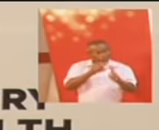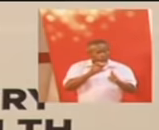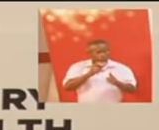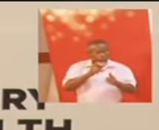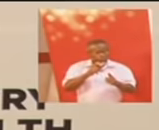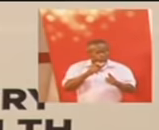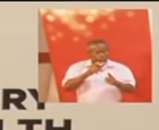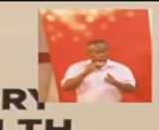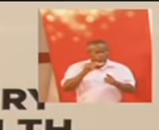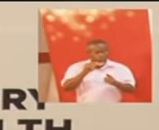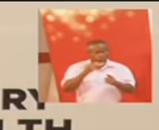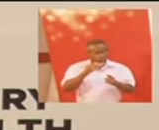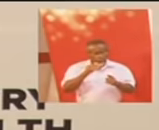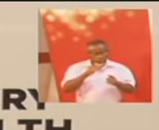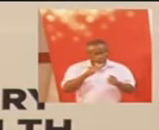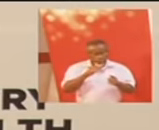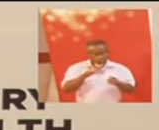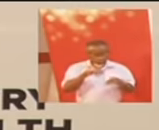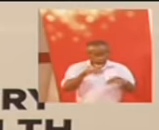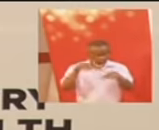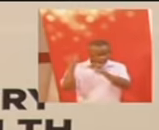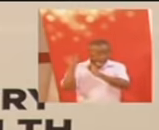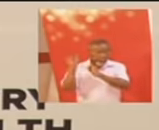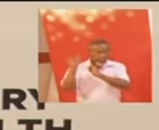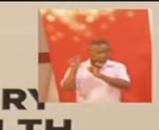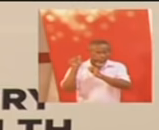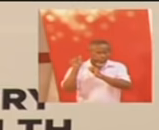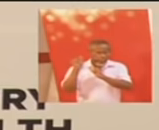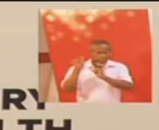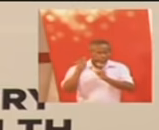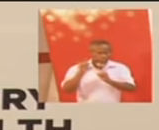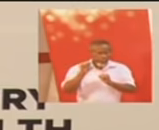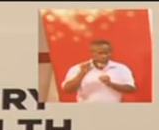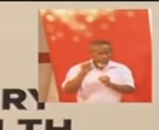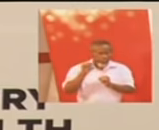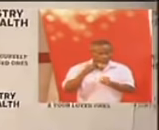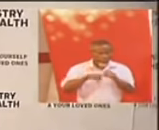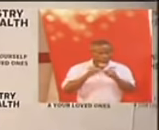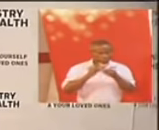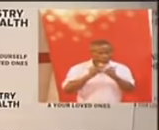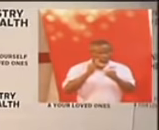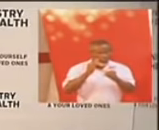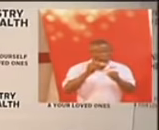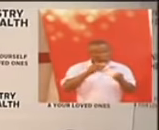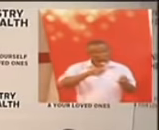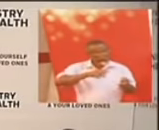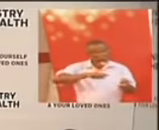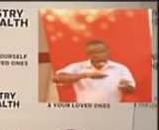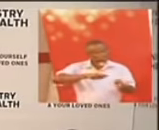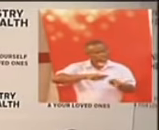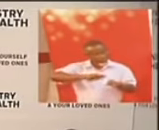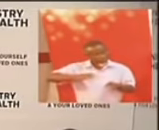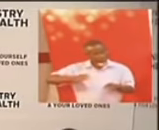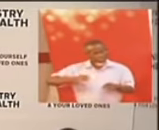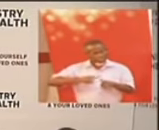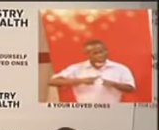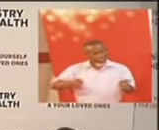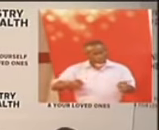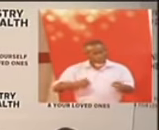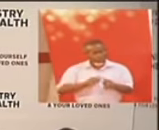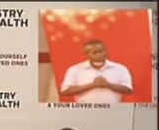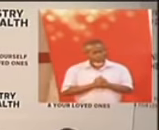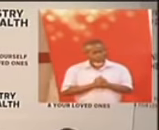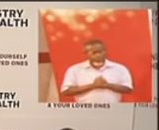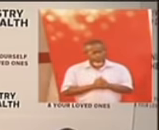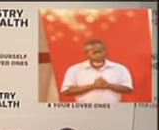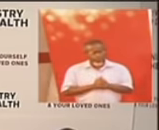seeing today if you use today's figures. So the numbers will be different. All right? Thank you very much. And we got the question from